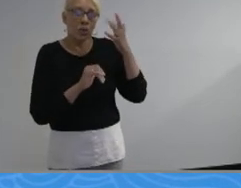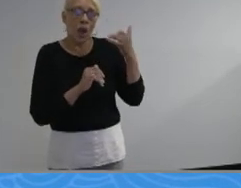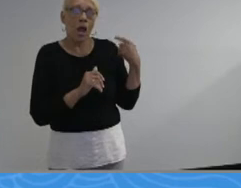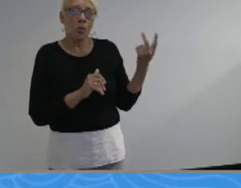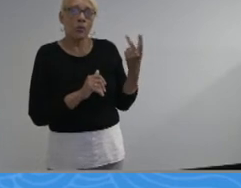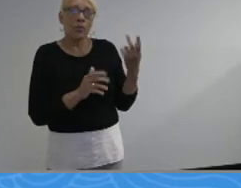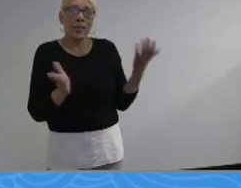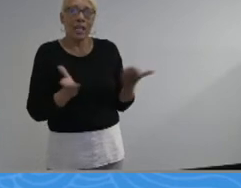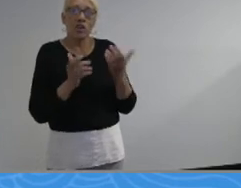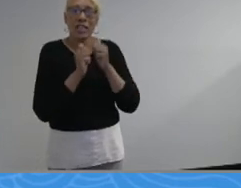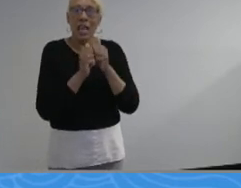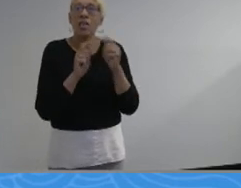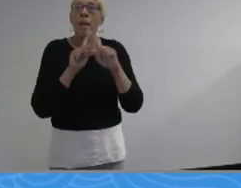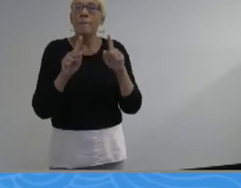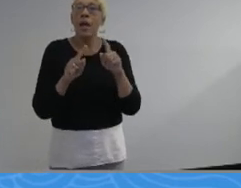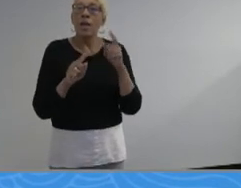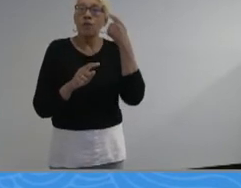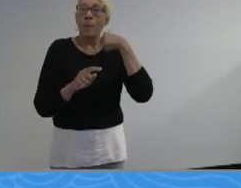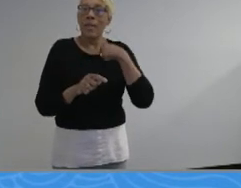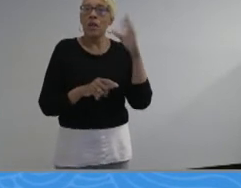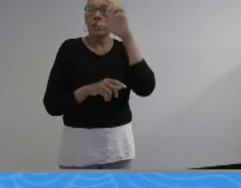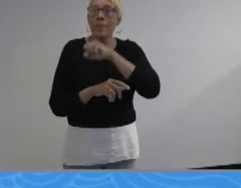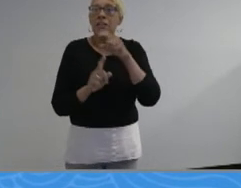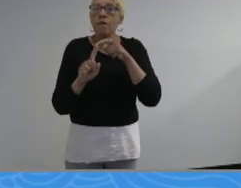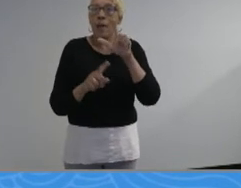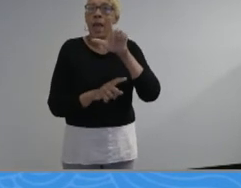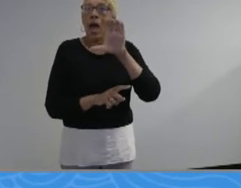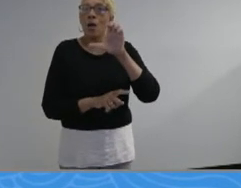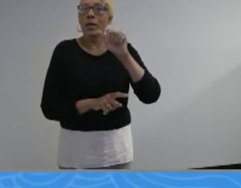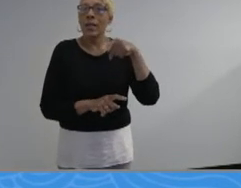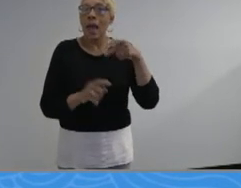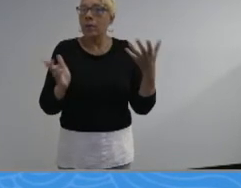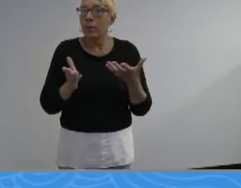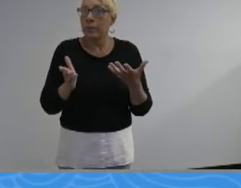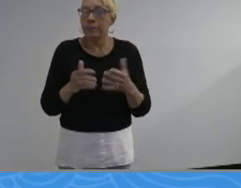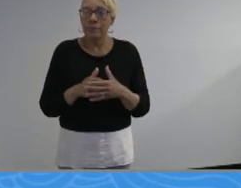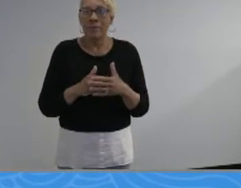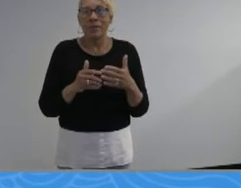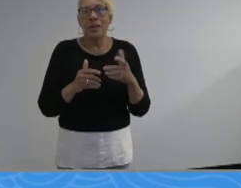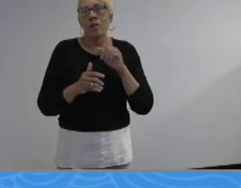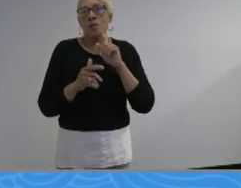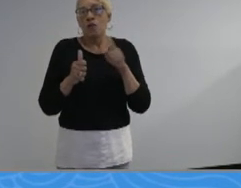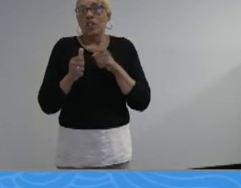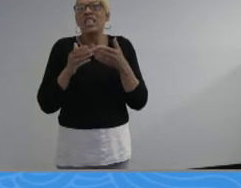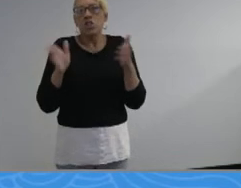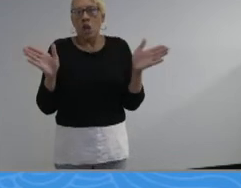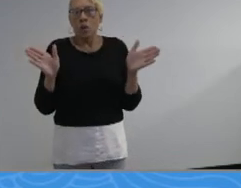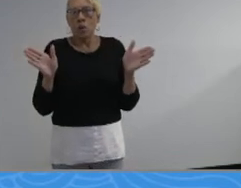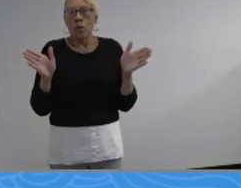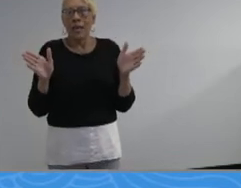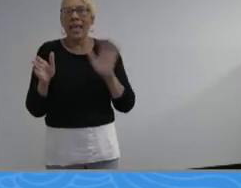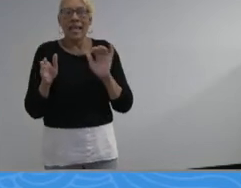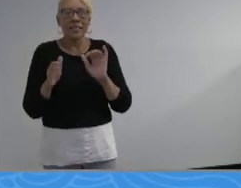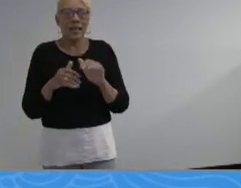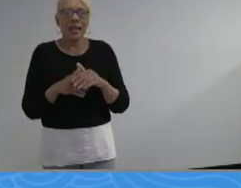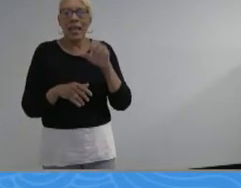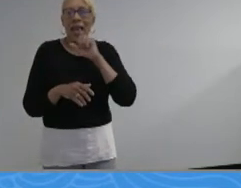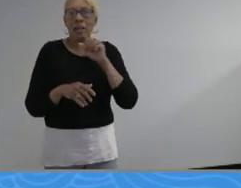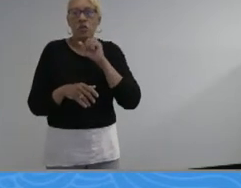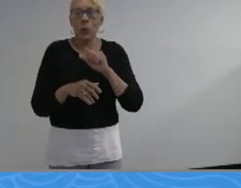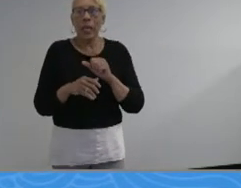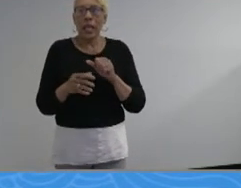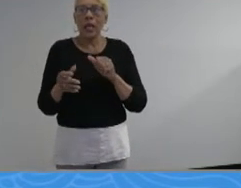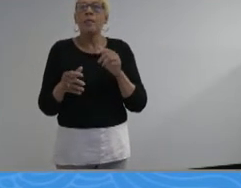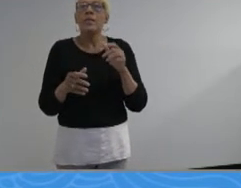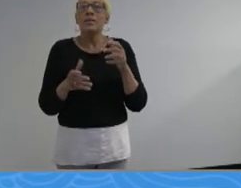for me, what is missing from the LCAP is it's pretty general, first of all, right? It's like an ice cream sundae. You just throw